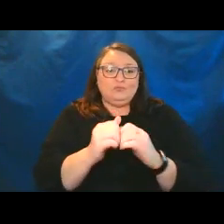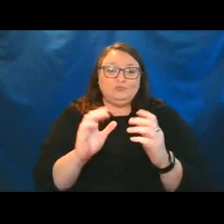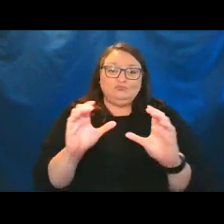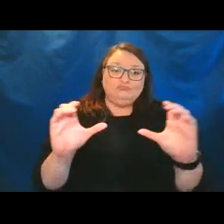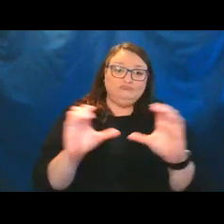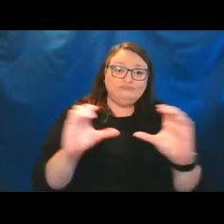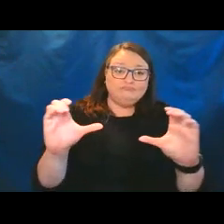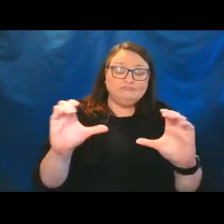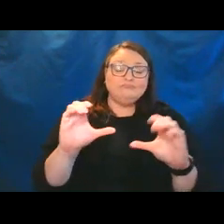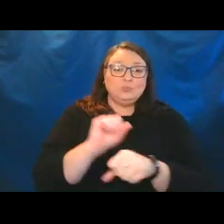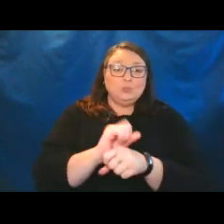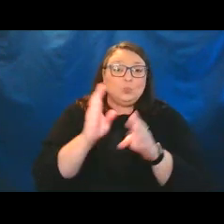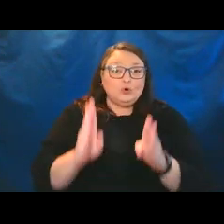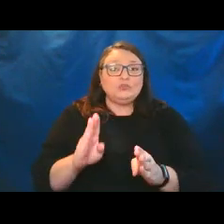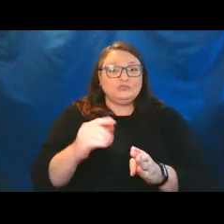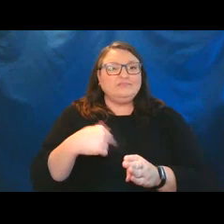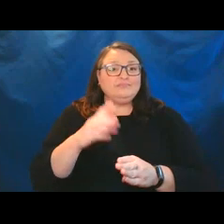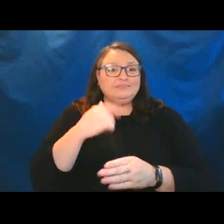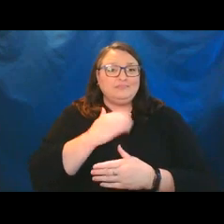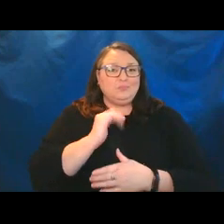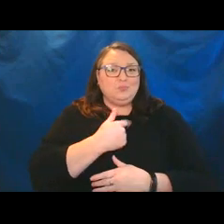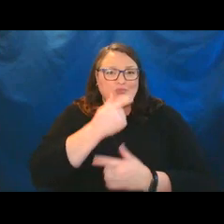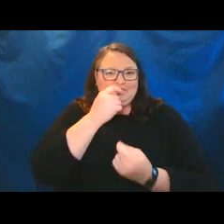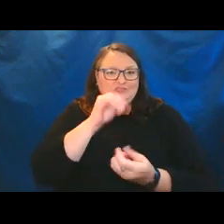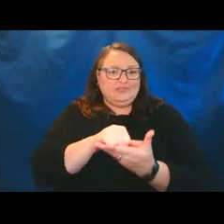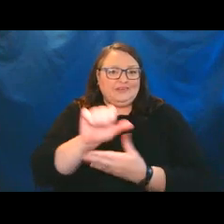is of interest.